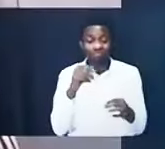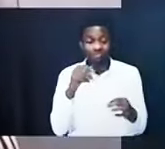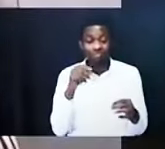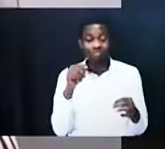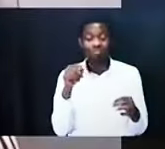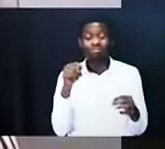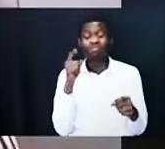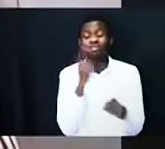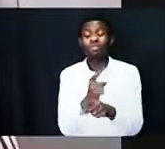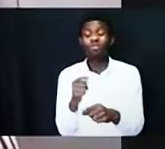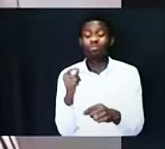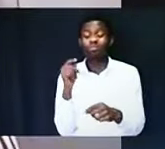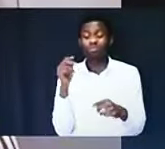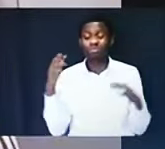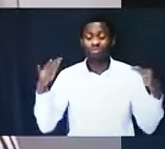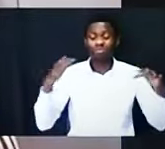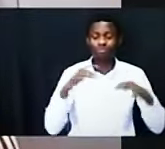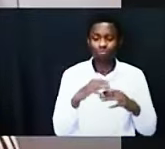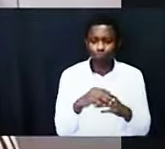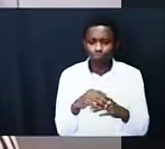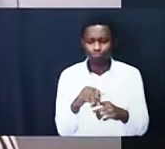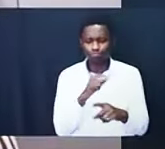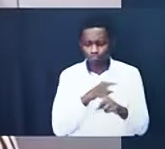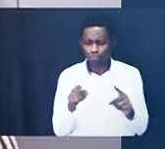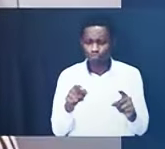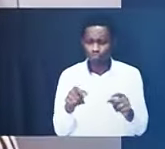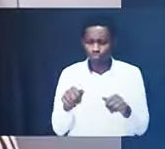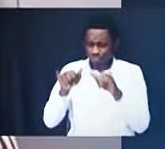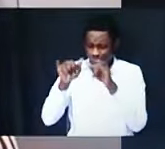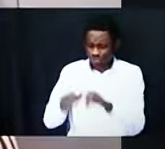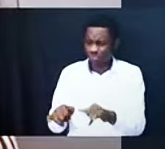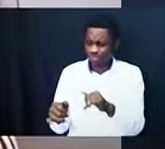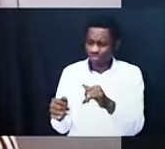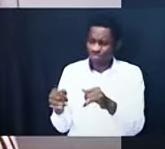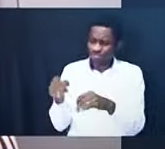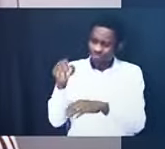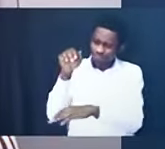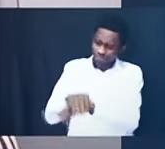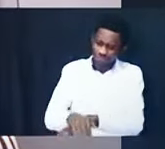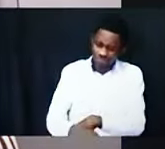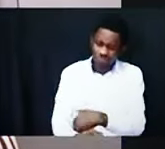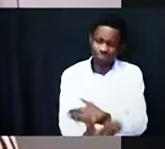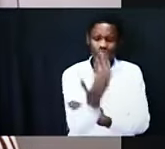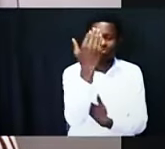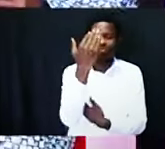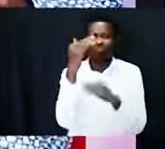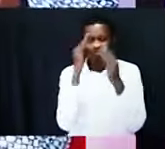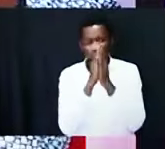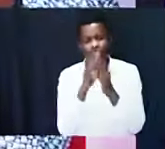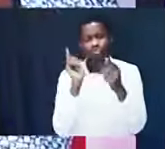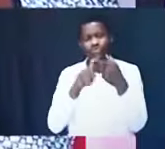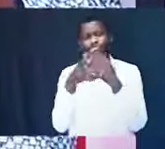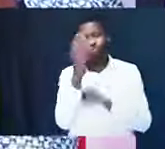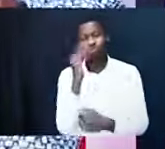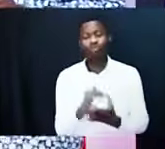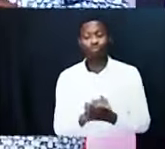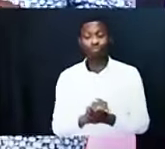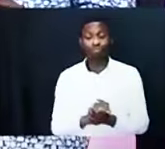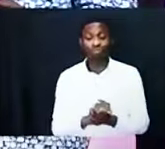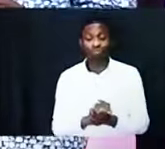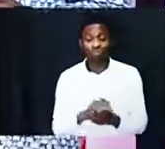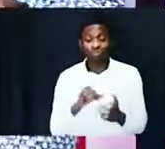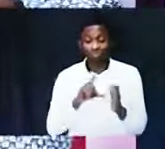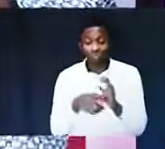di nechi ya. E mani nye wuso yin konye bi keke. E ne mani pa bi di nechi. Anadumui na obompai. The Bible says in the